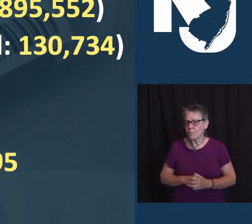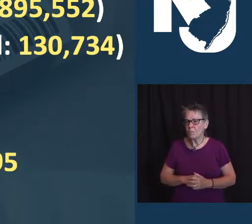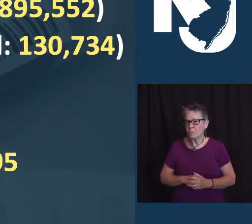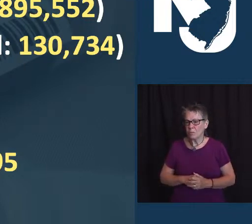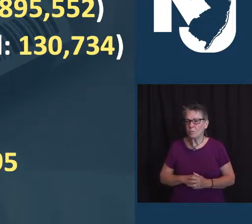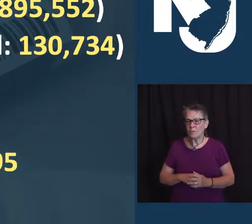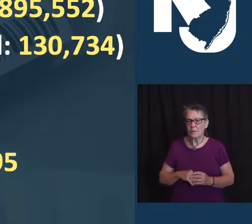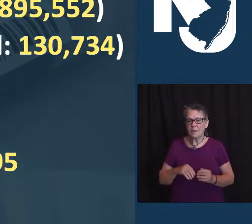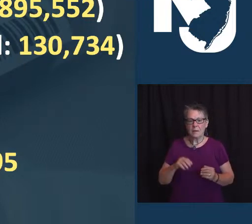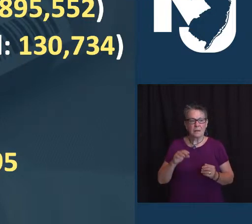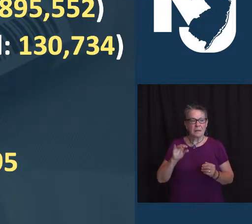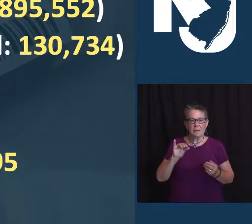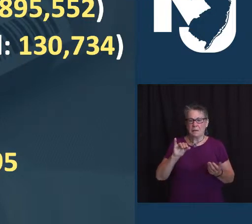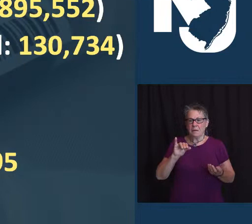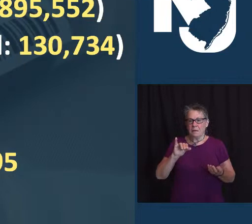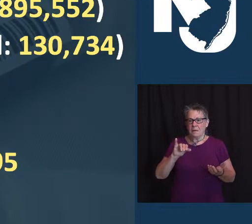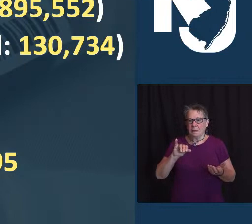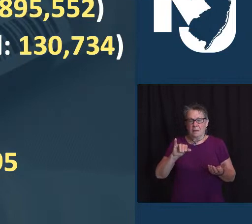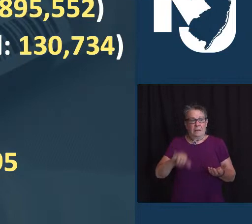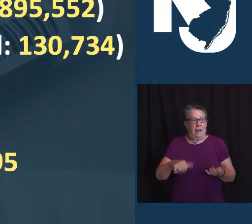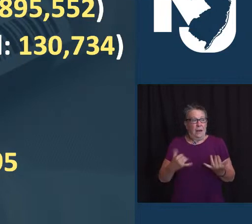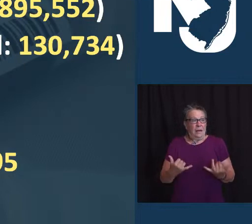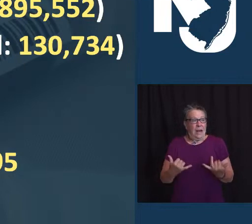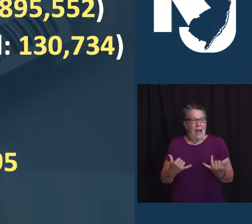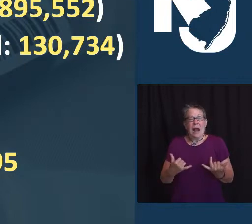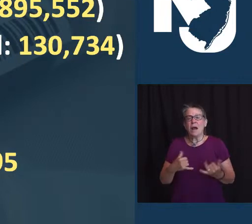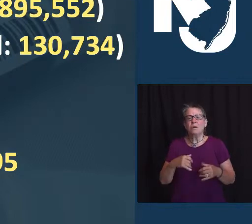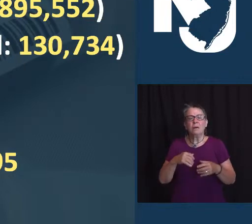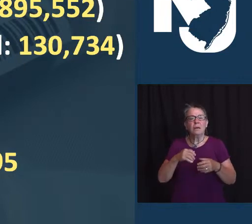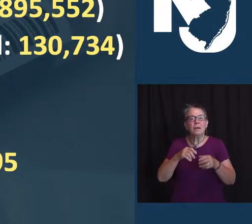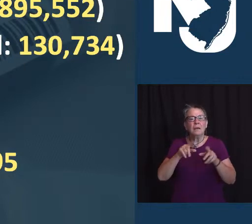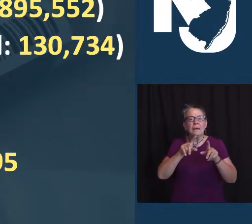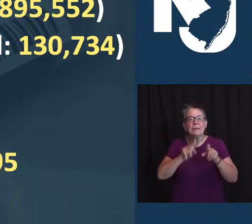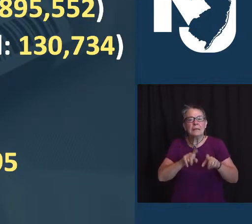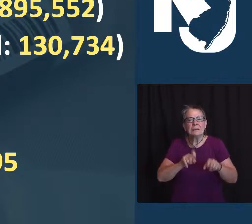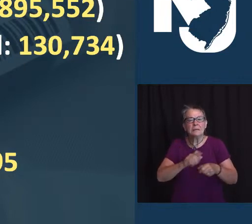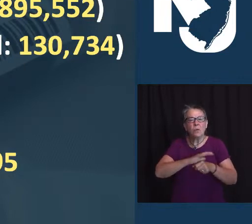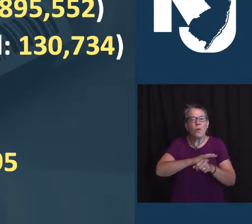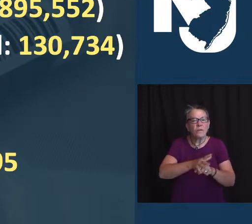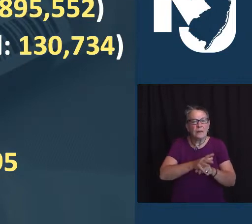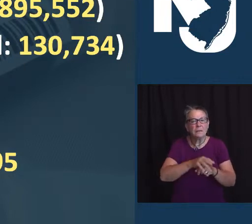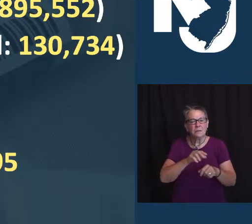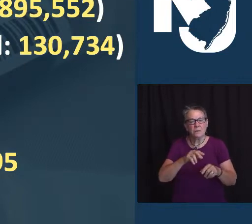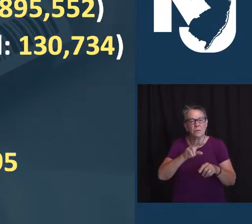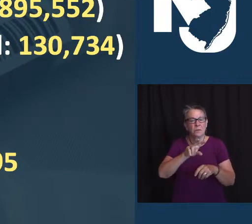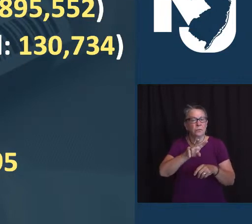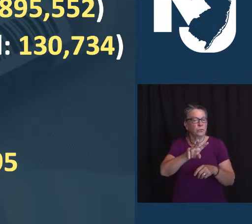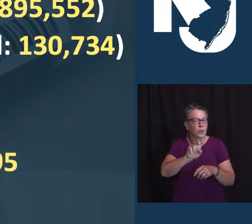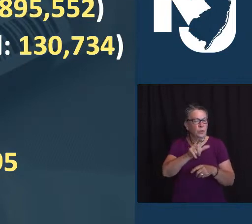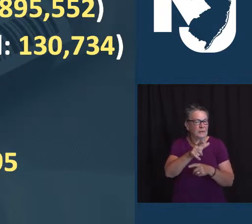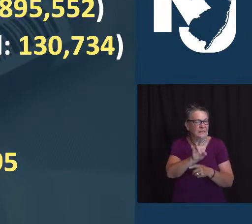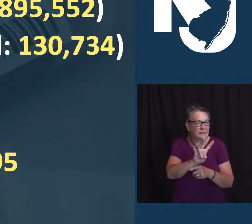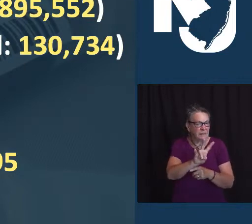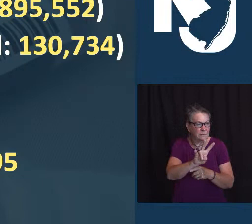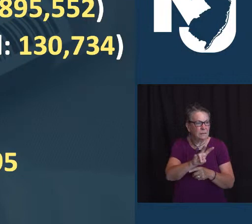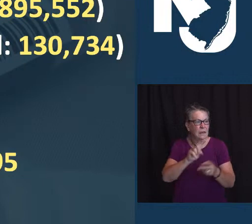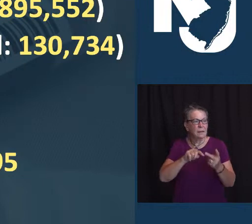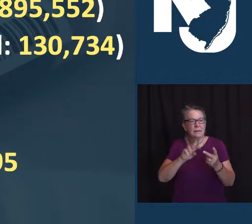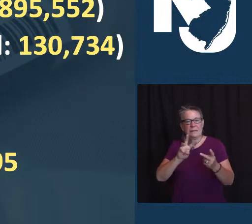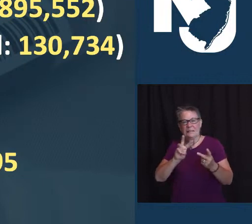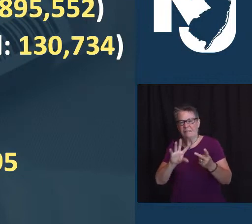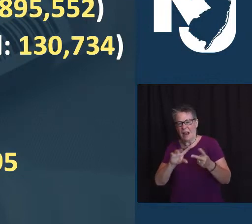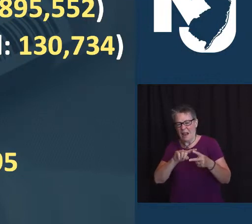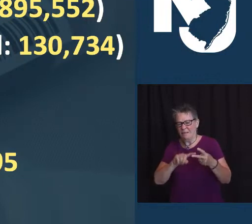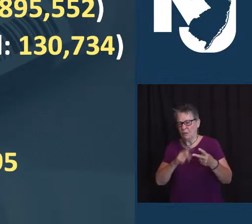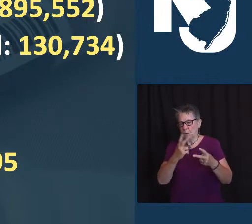1,438 new positive PCR and 518 presumed positive antigen test results.